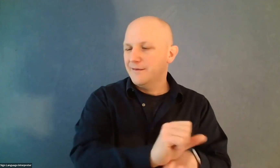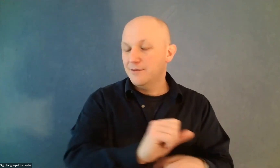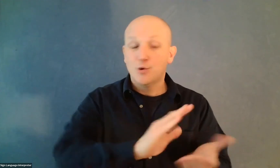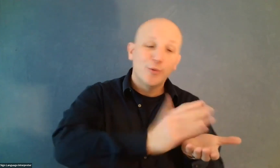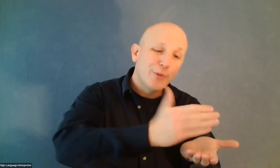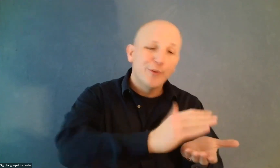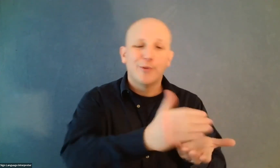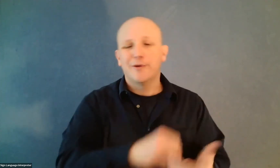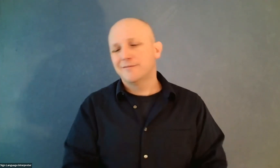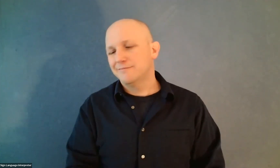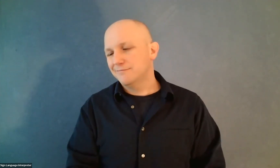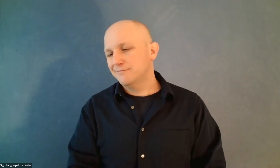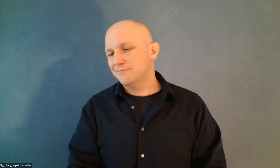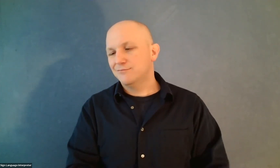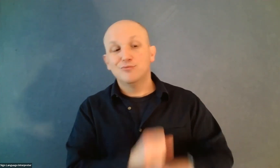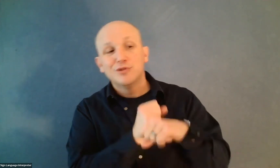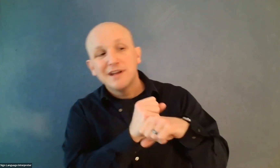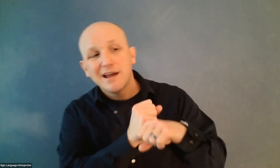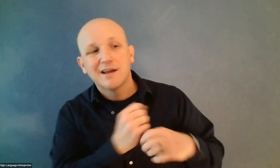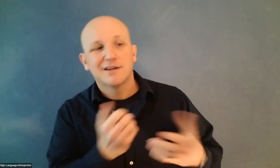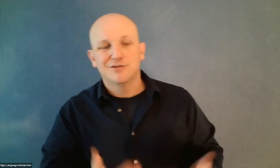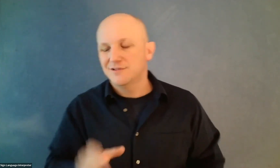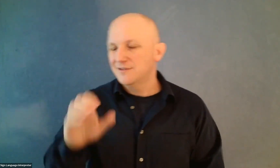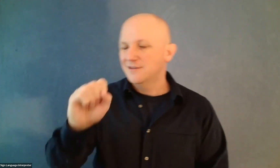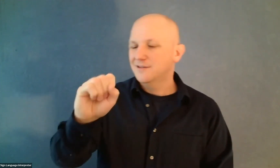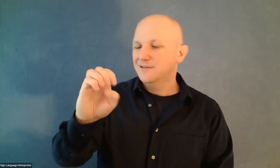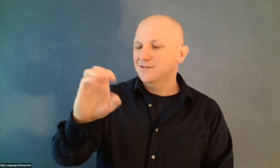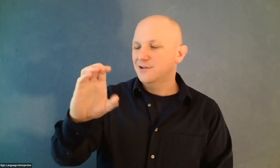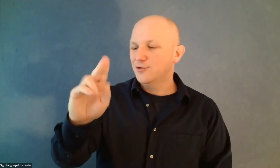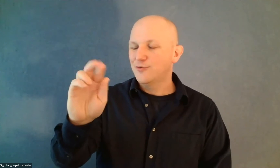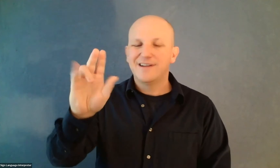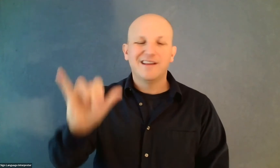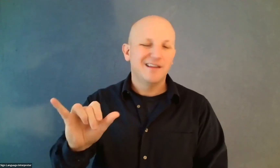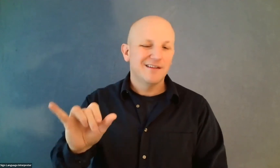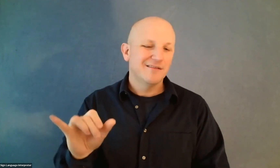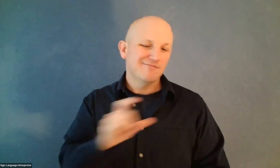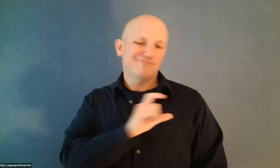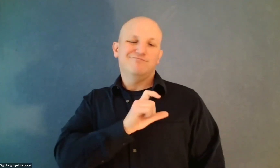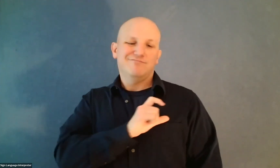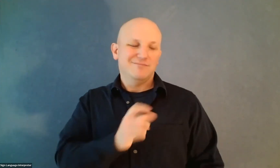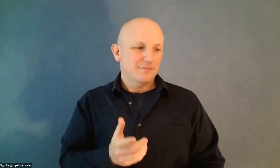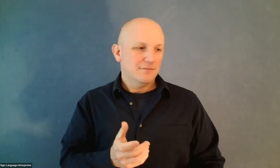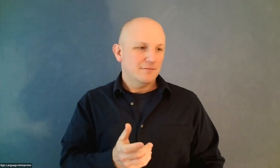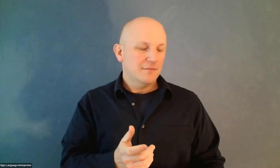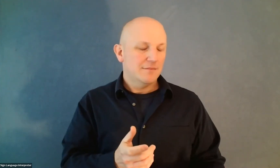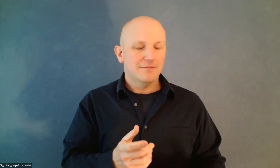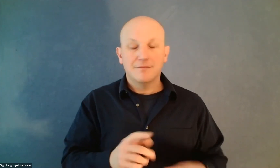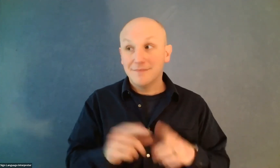so I'm thankful for this program. I'm getting into